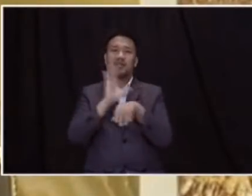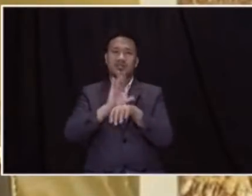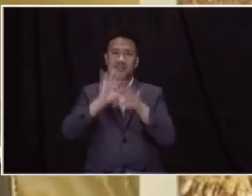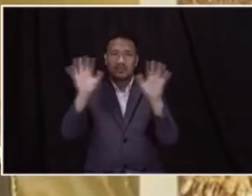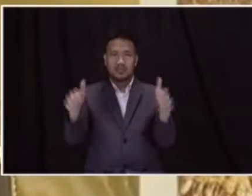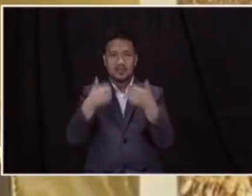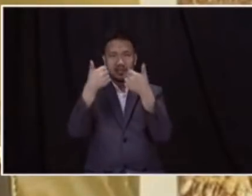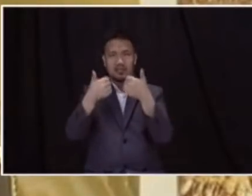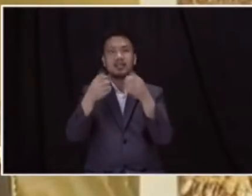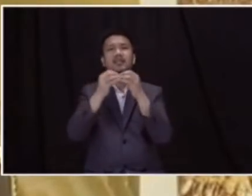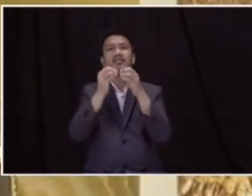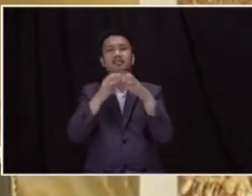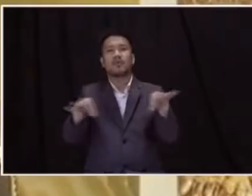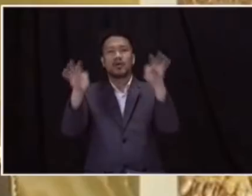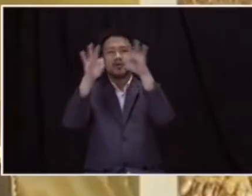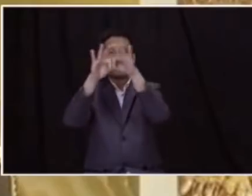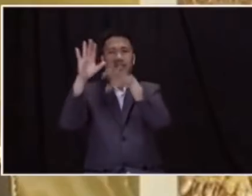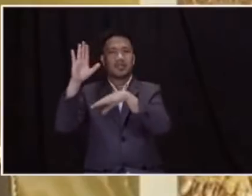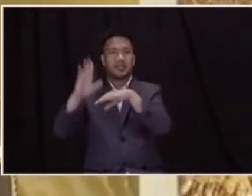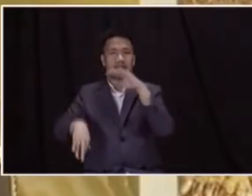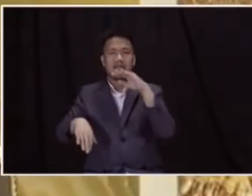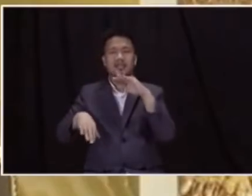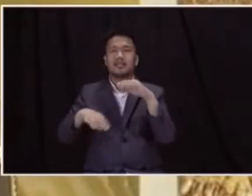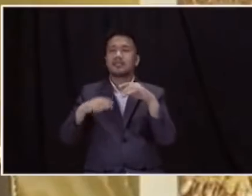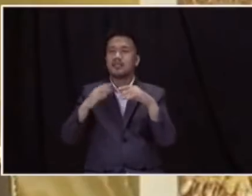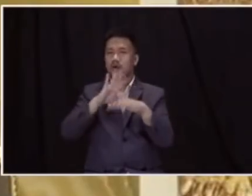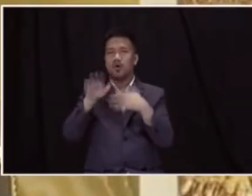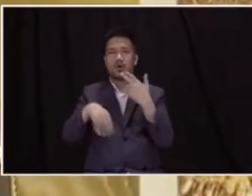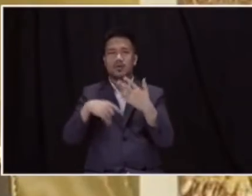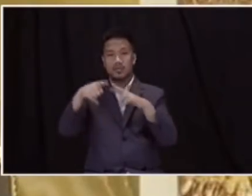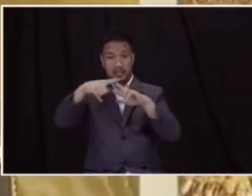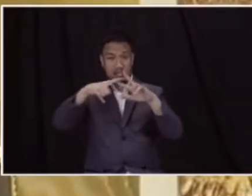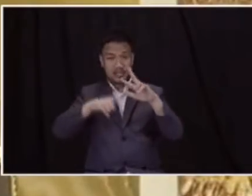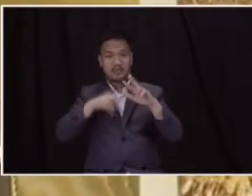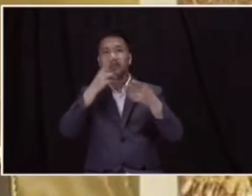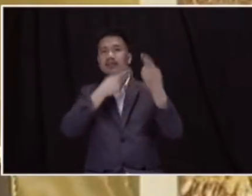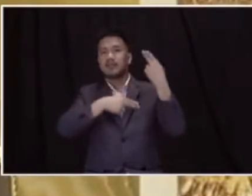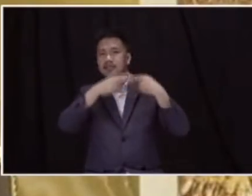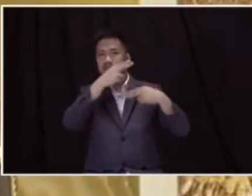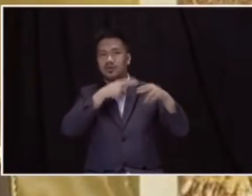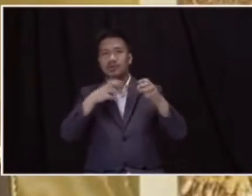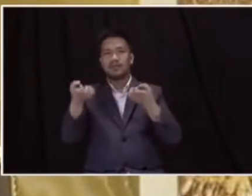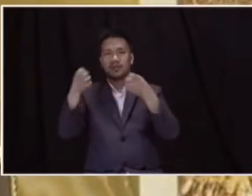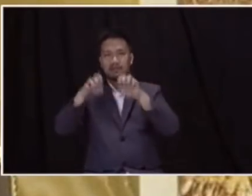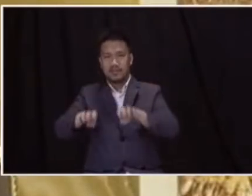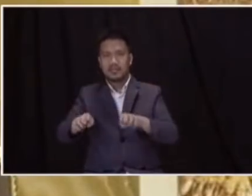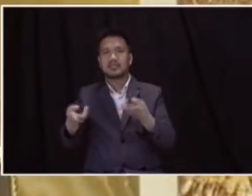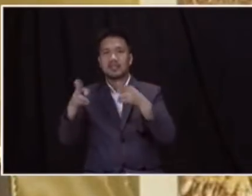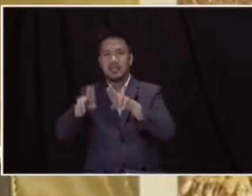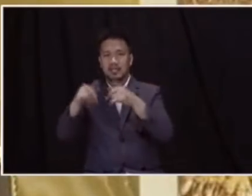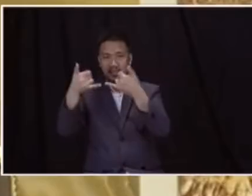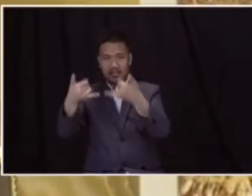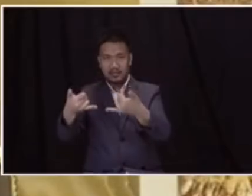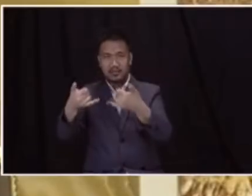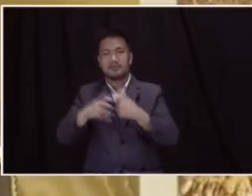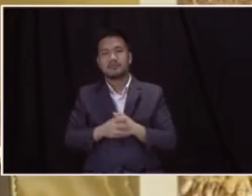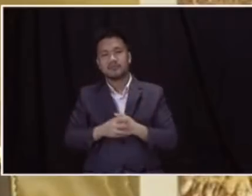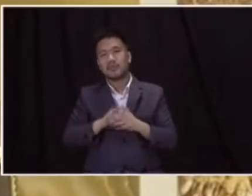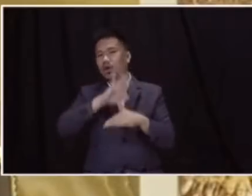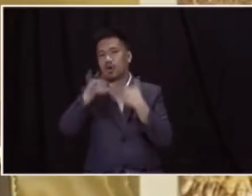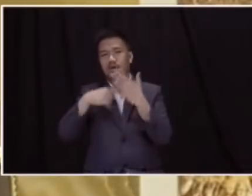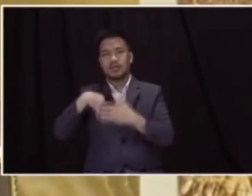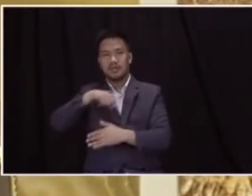far outweighs the significance of all these historic events converging today. All